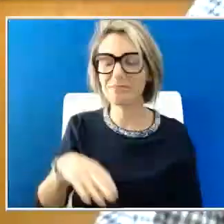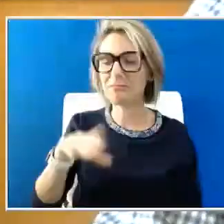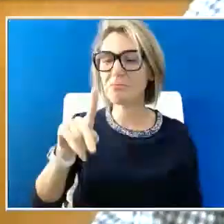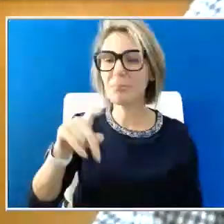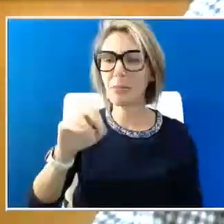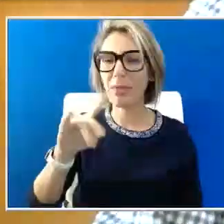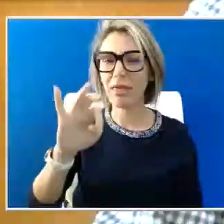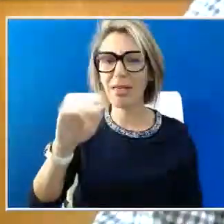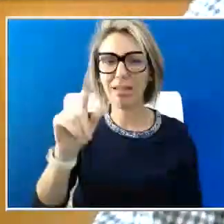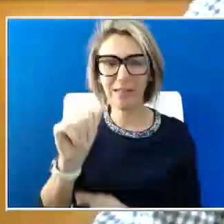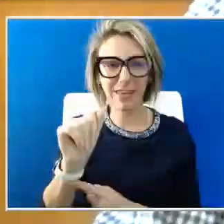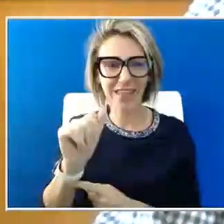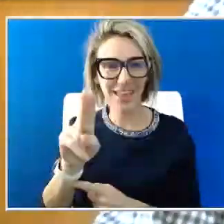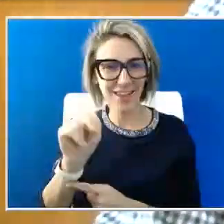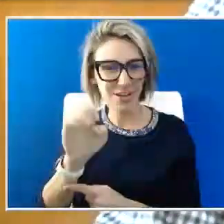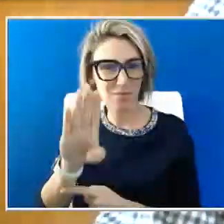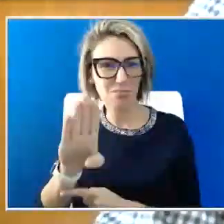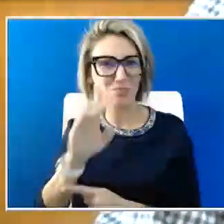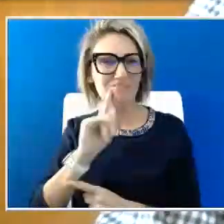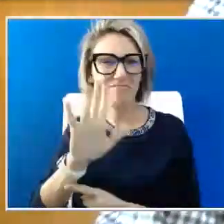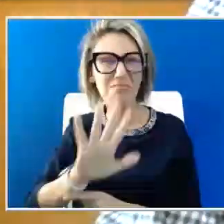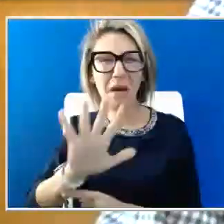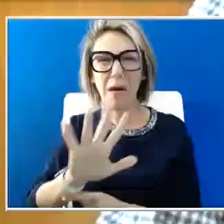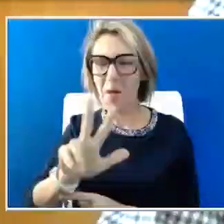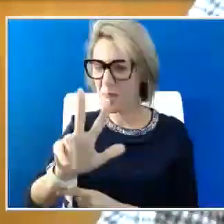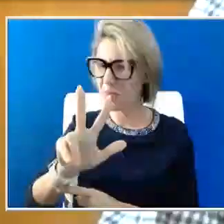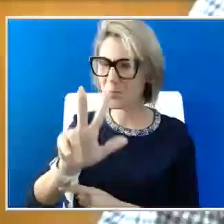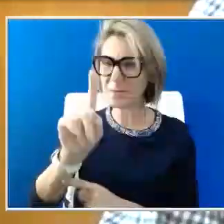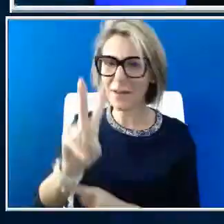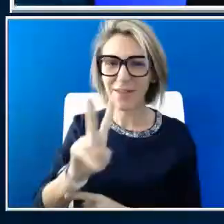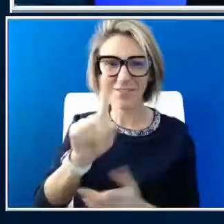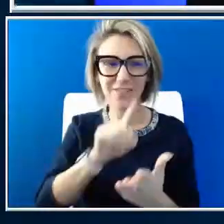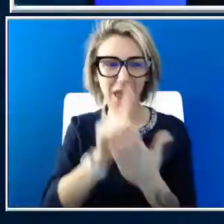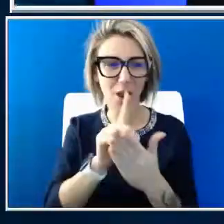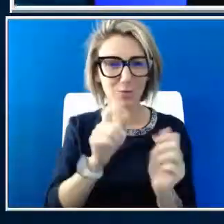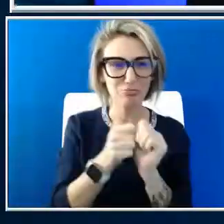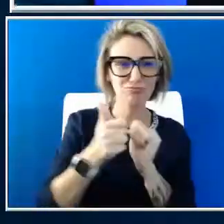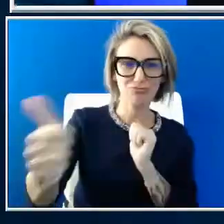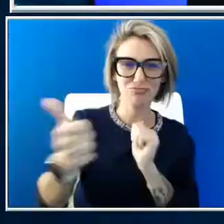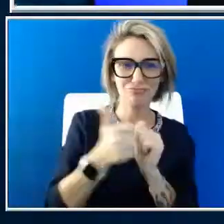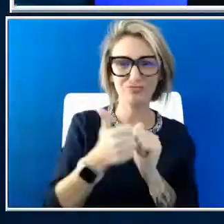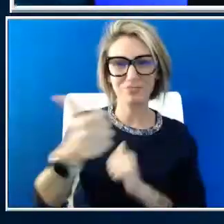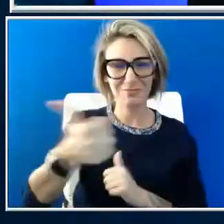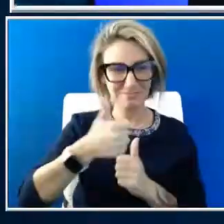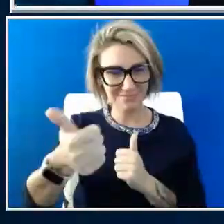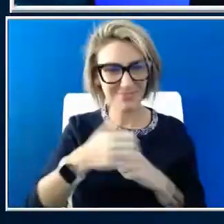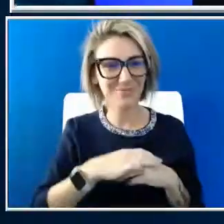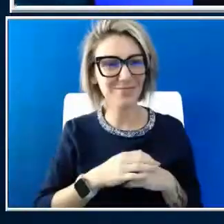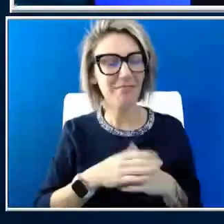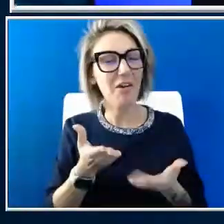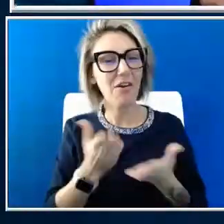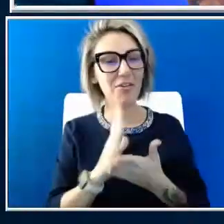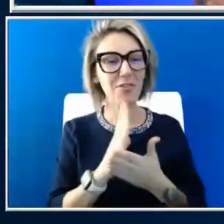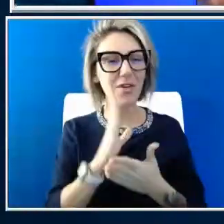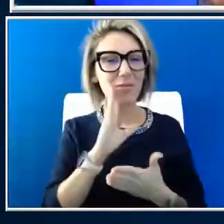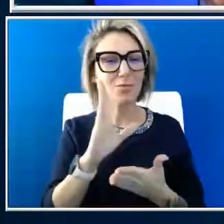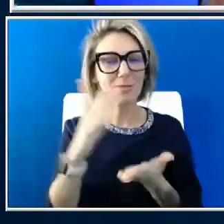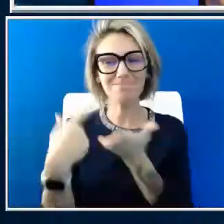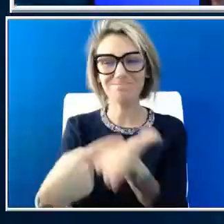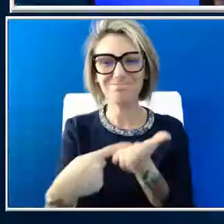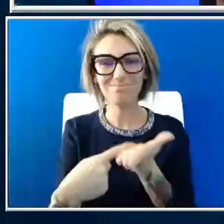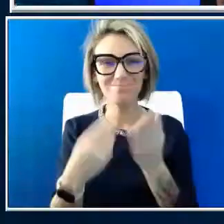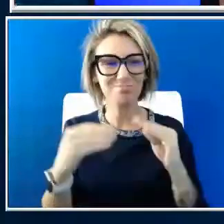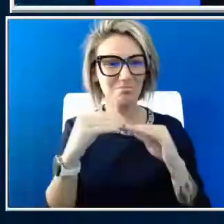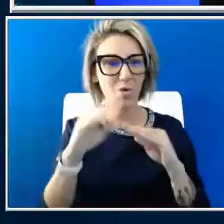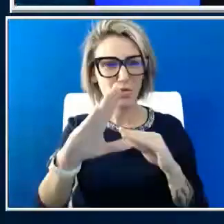Nebraska, and we're about 3.5 hours away. All right. Well, we're going to talk more about your travels down here